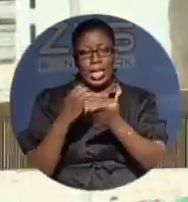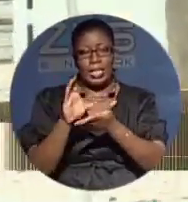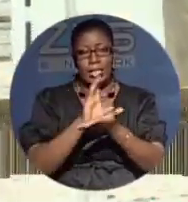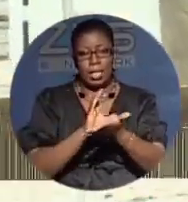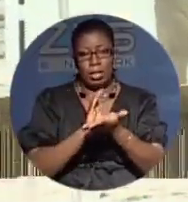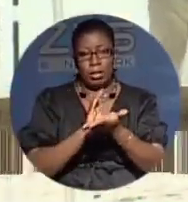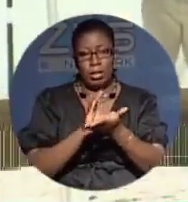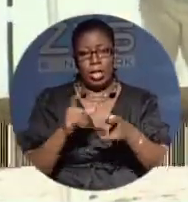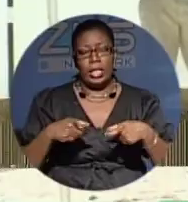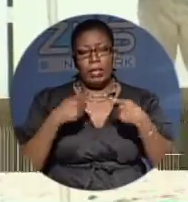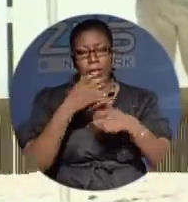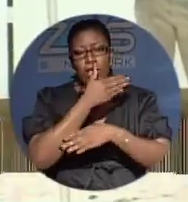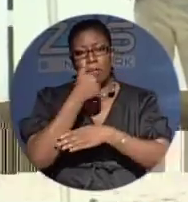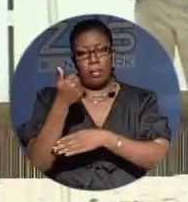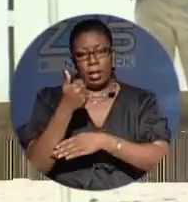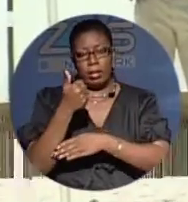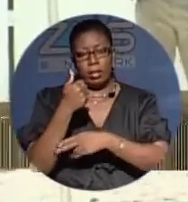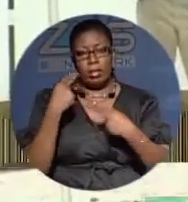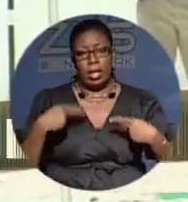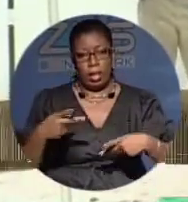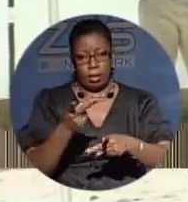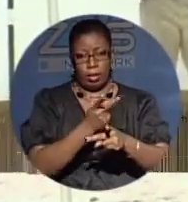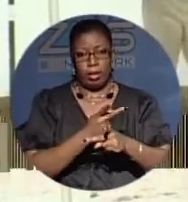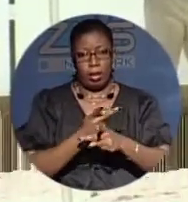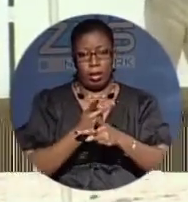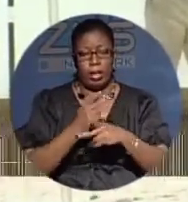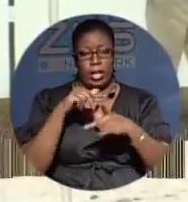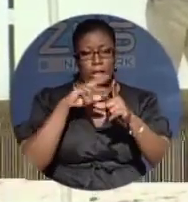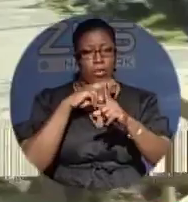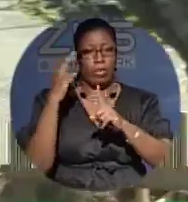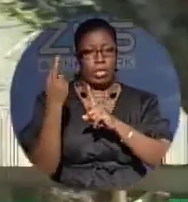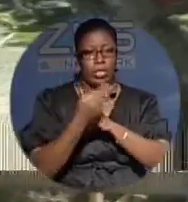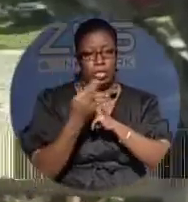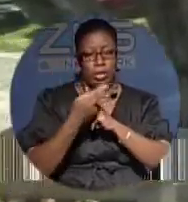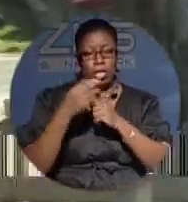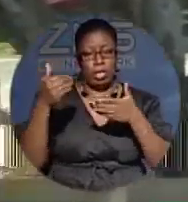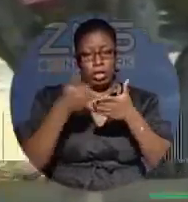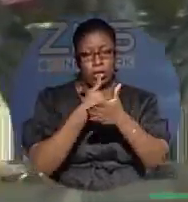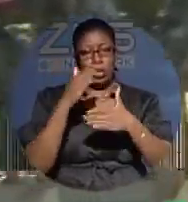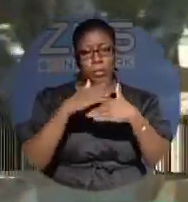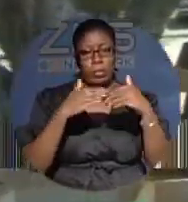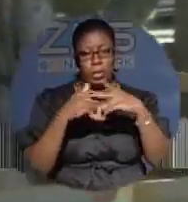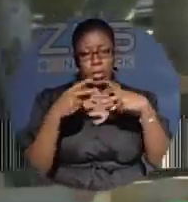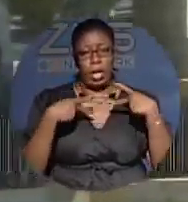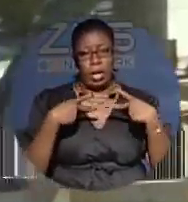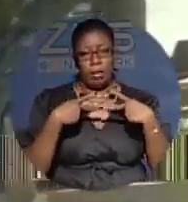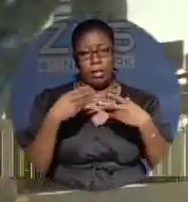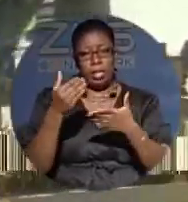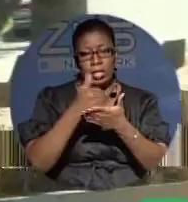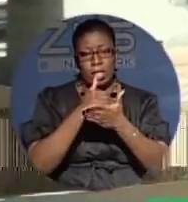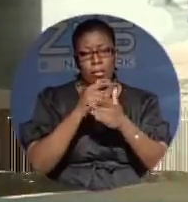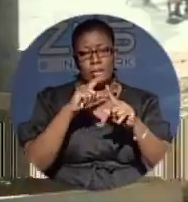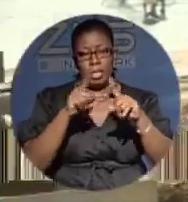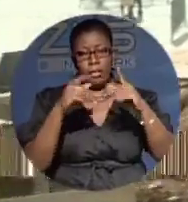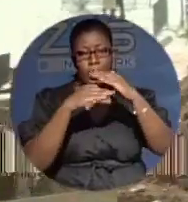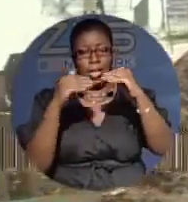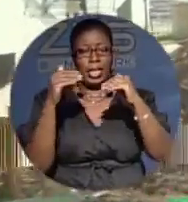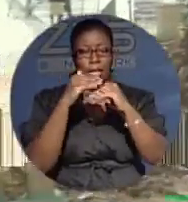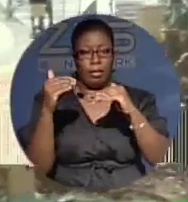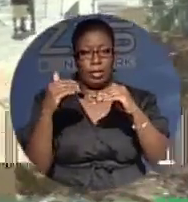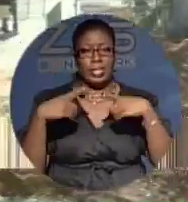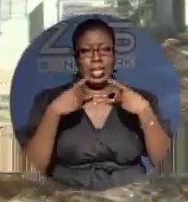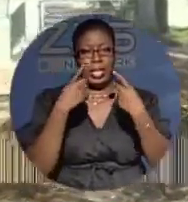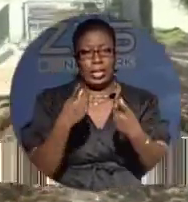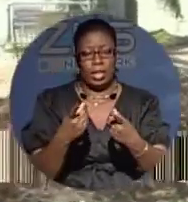the best health care in the region. The new 75,000 square foot building will have several levels dedicated to